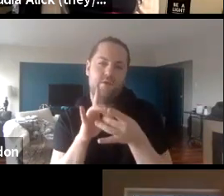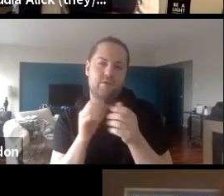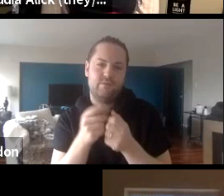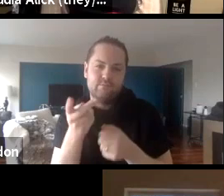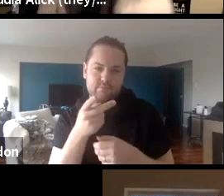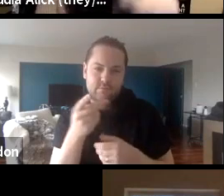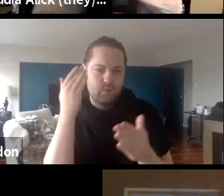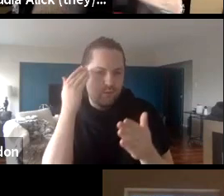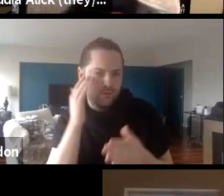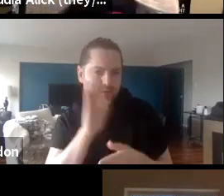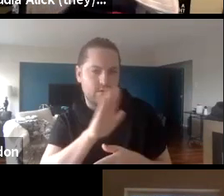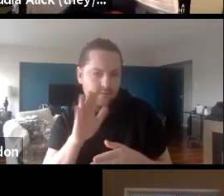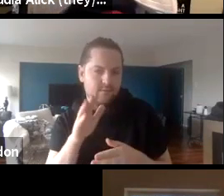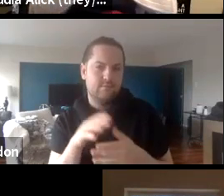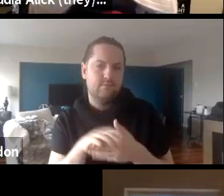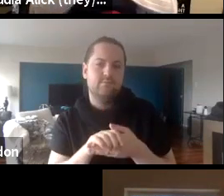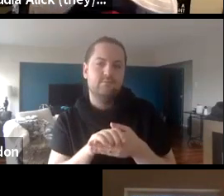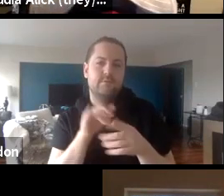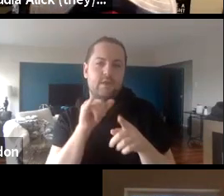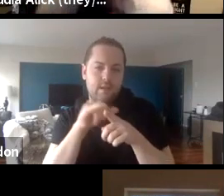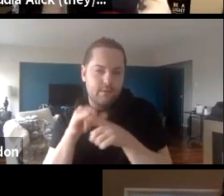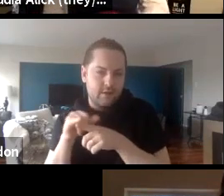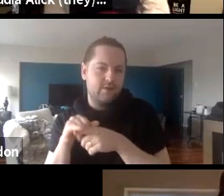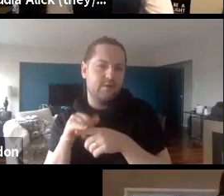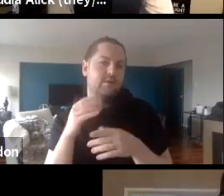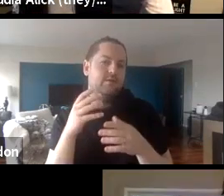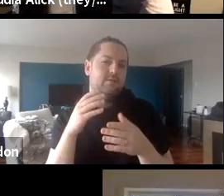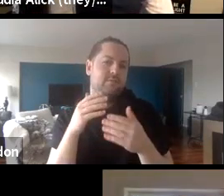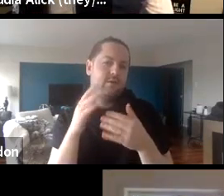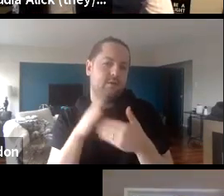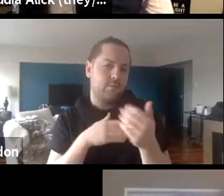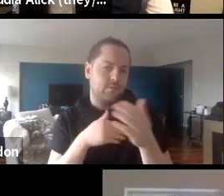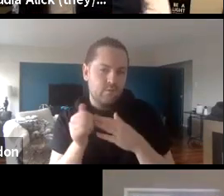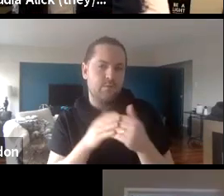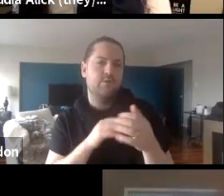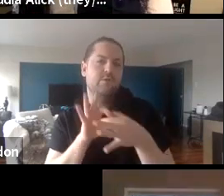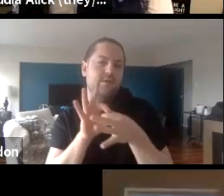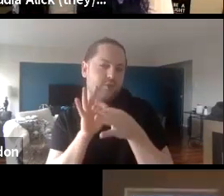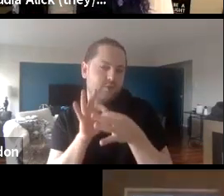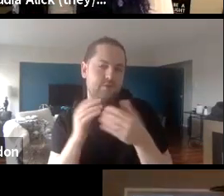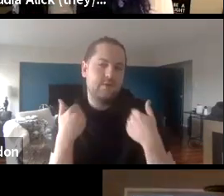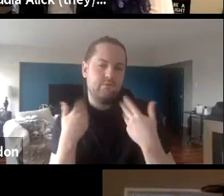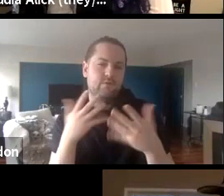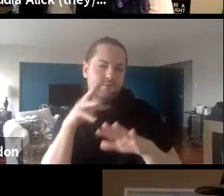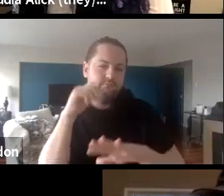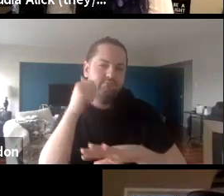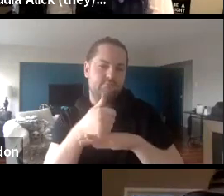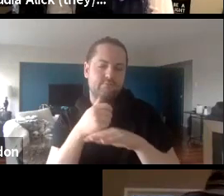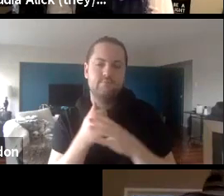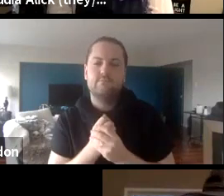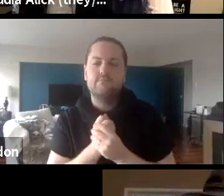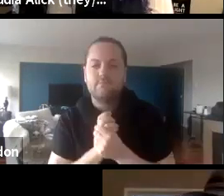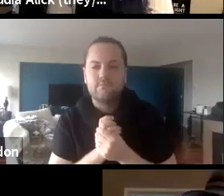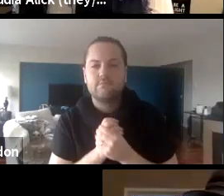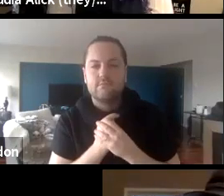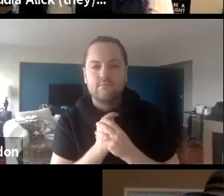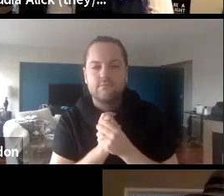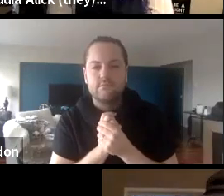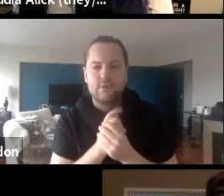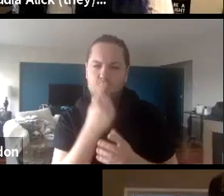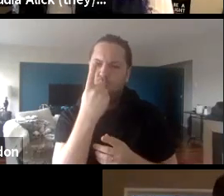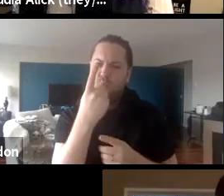I thank you for that. I have a relationship with the two of these interpreters. They're familiar with terminology, and I have a comfort